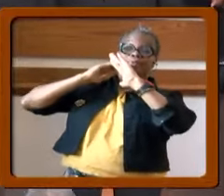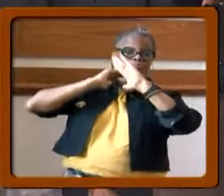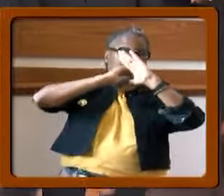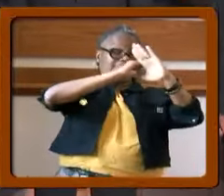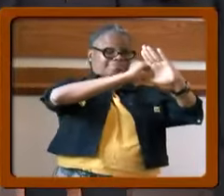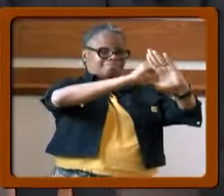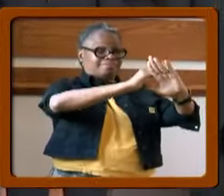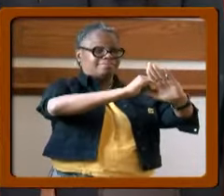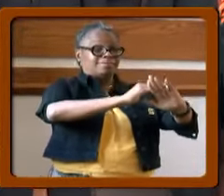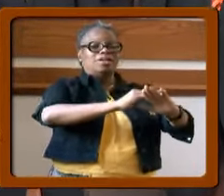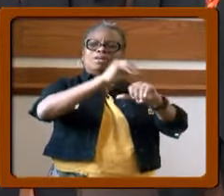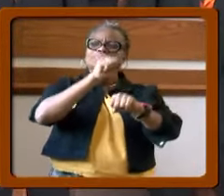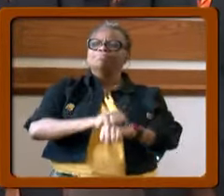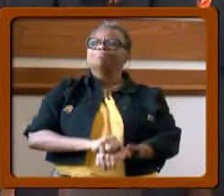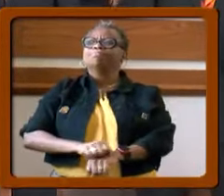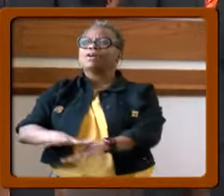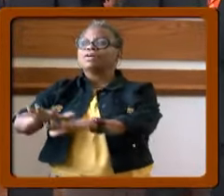way.